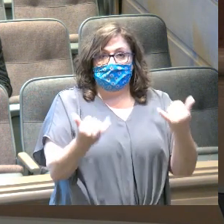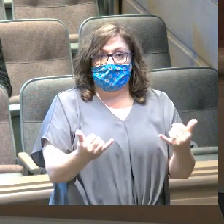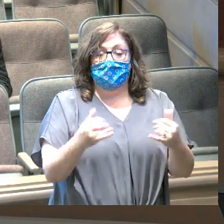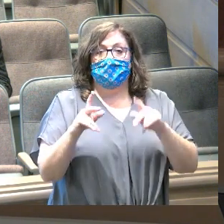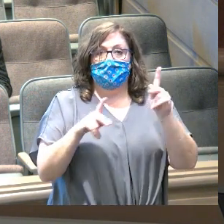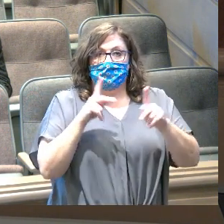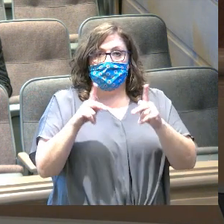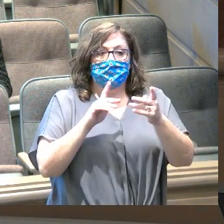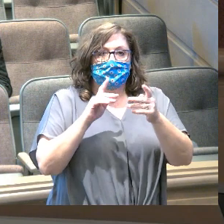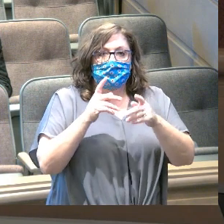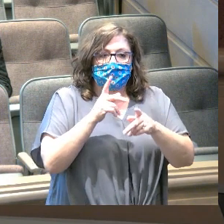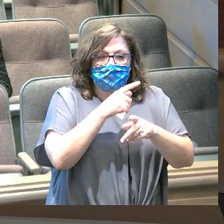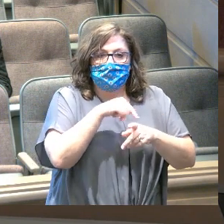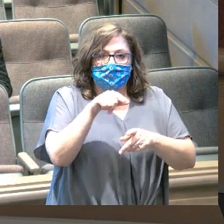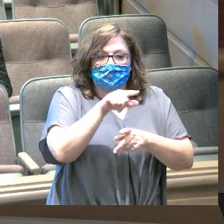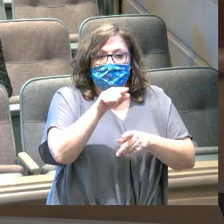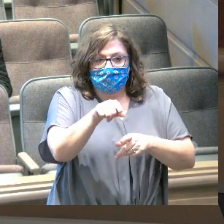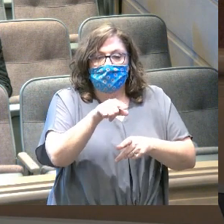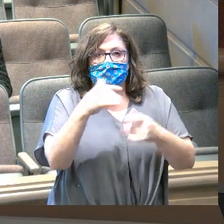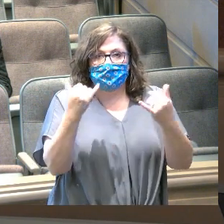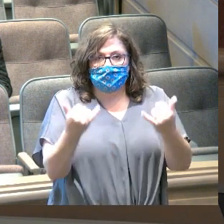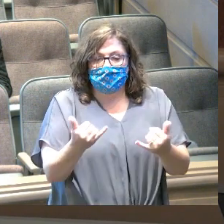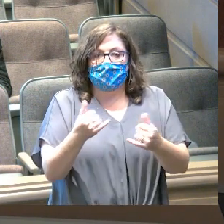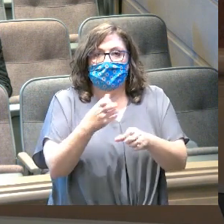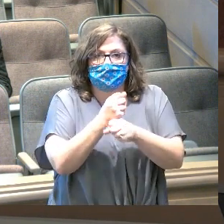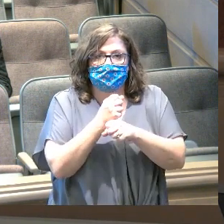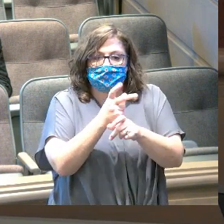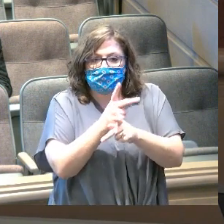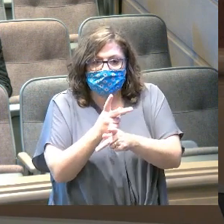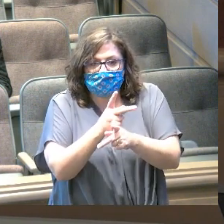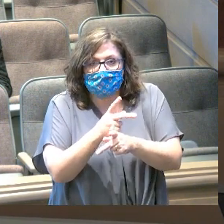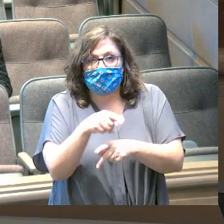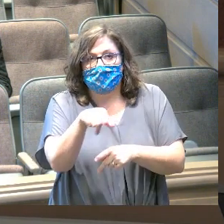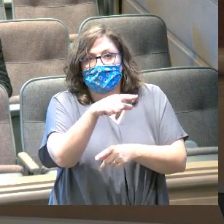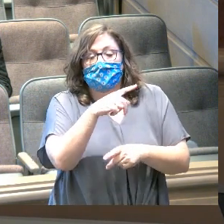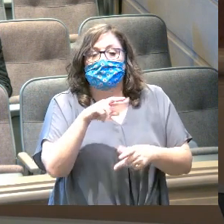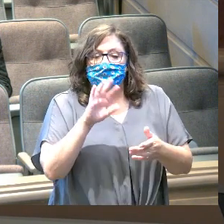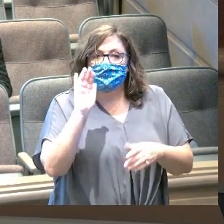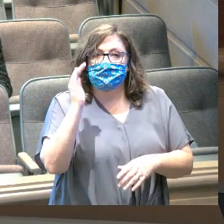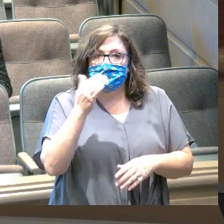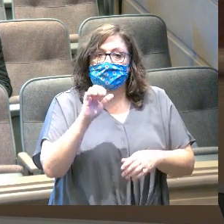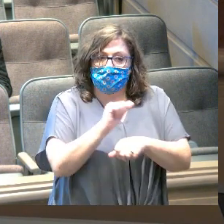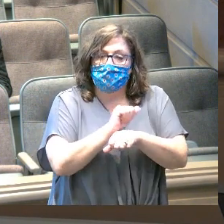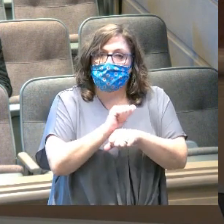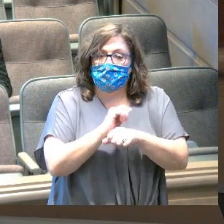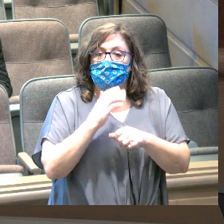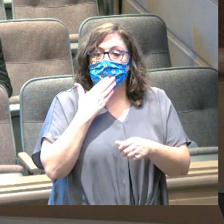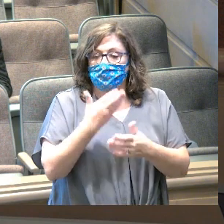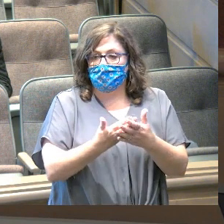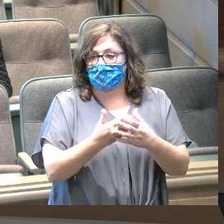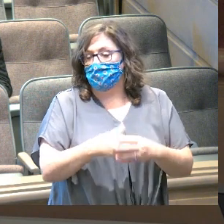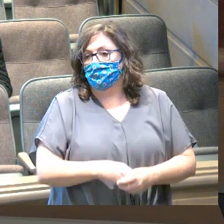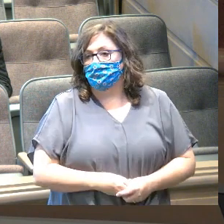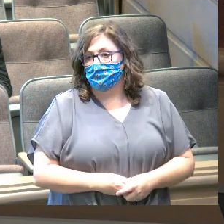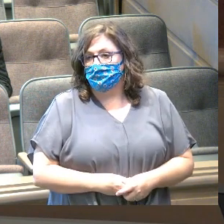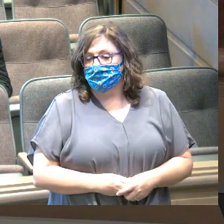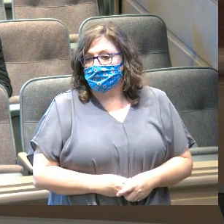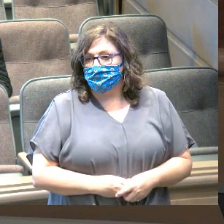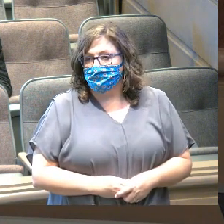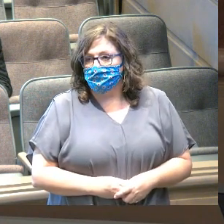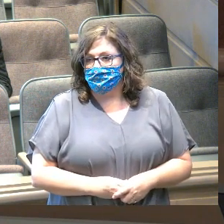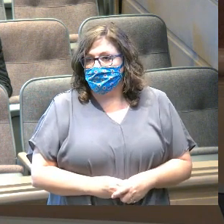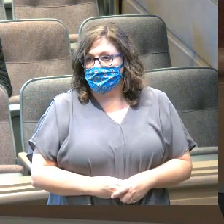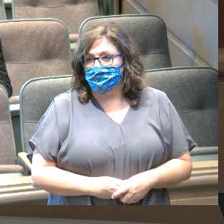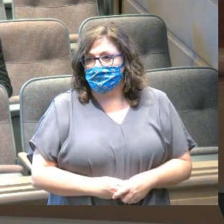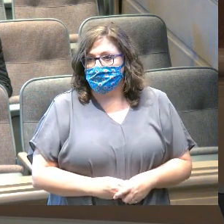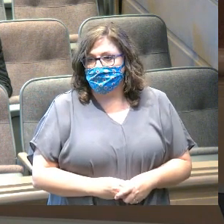treated, and seems to be functioning very well. And then the last thing that we